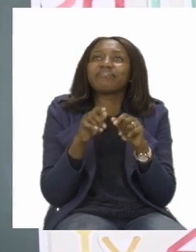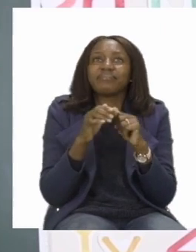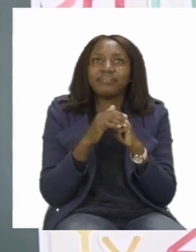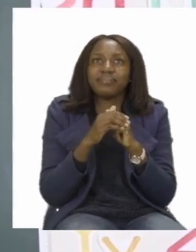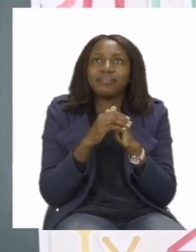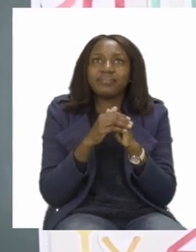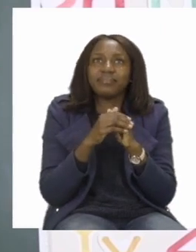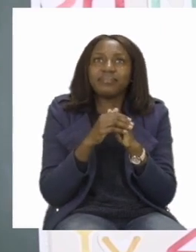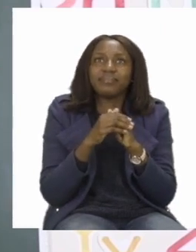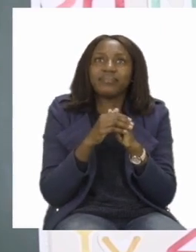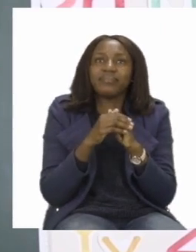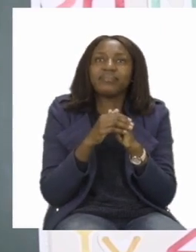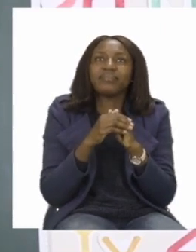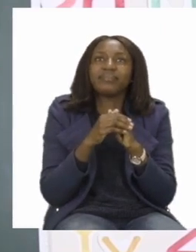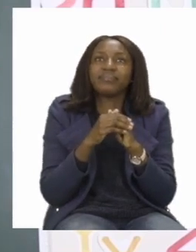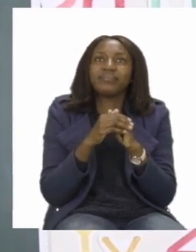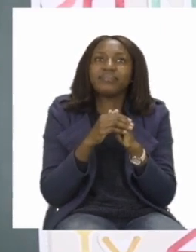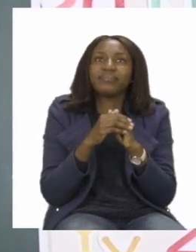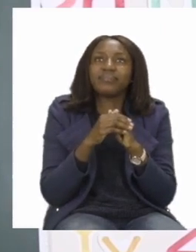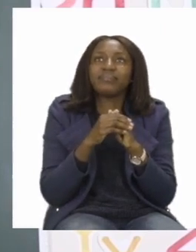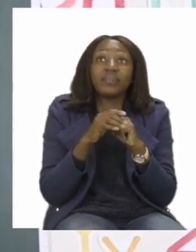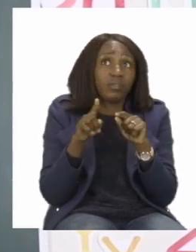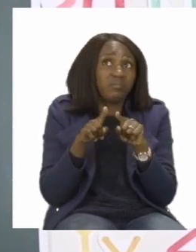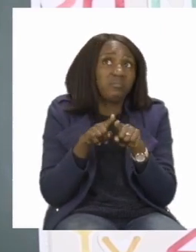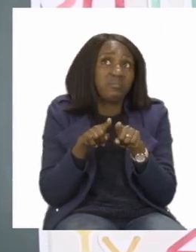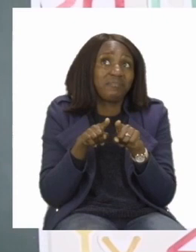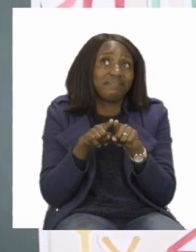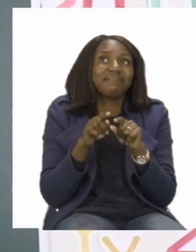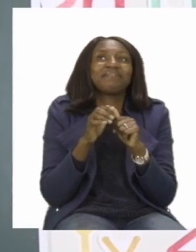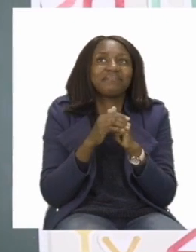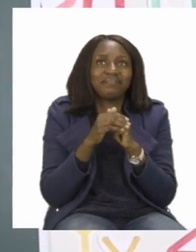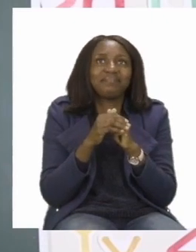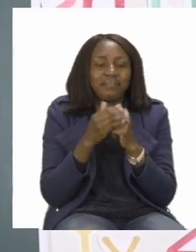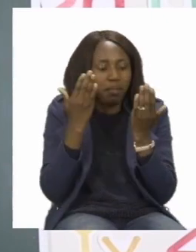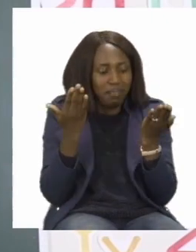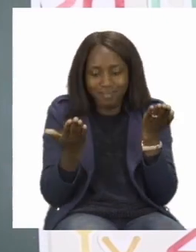blue color. That's because they are the same item and they weigh the